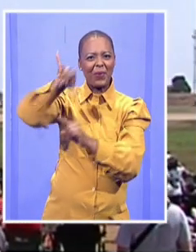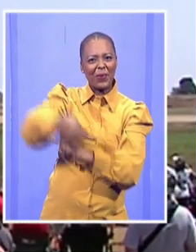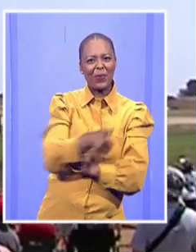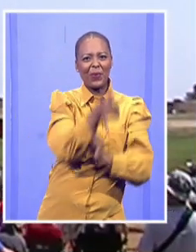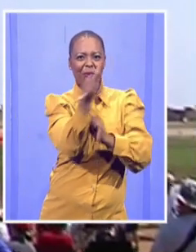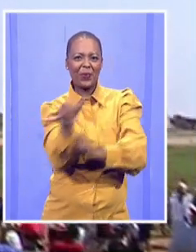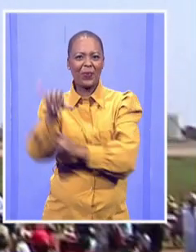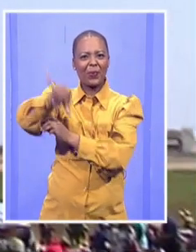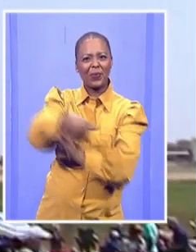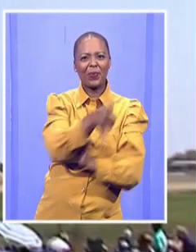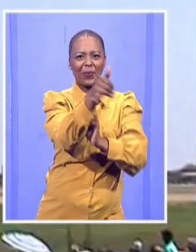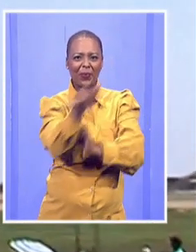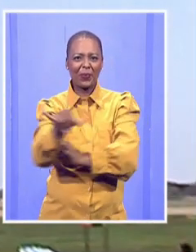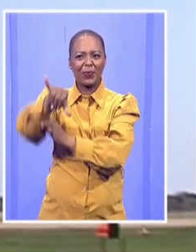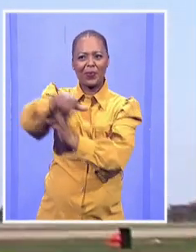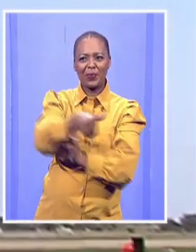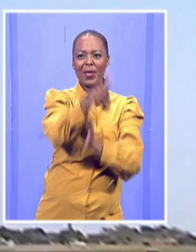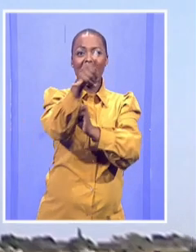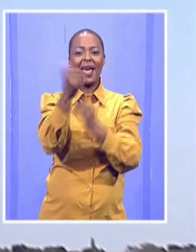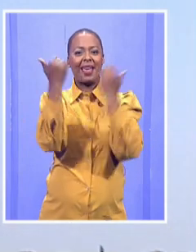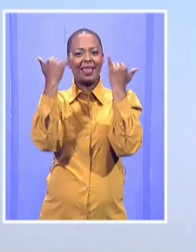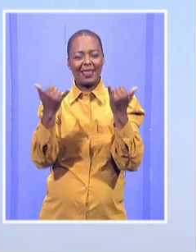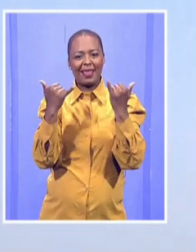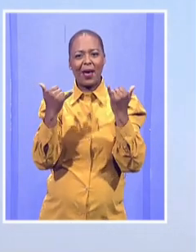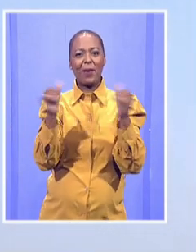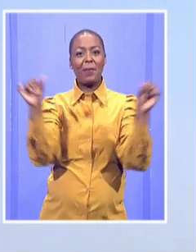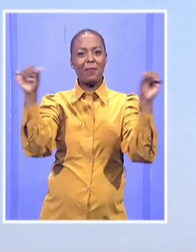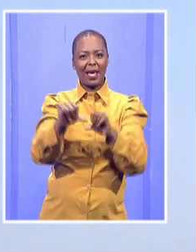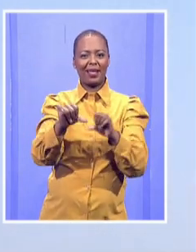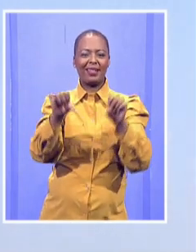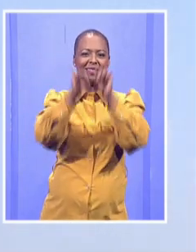there, and I have hand over back to you in studio.